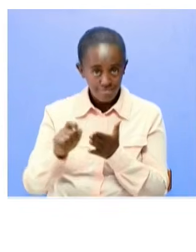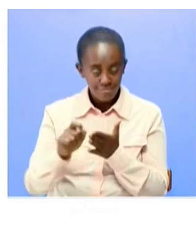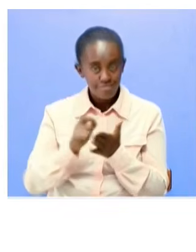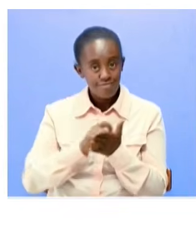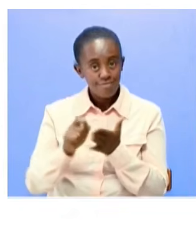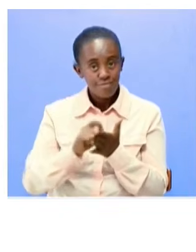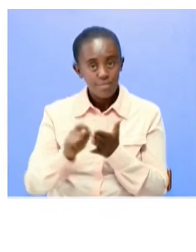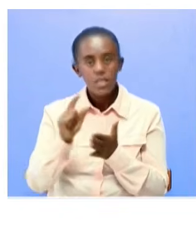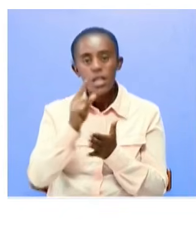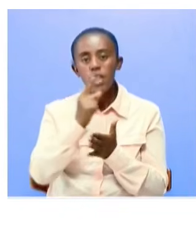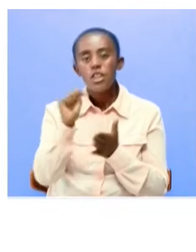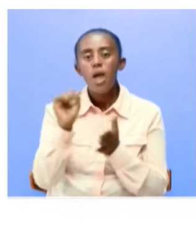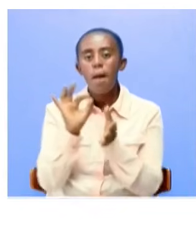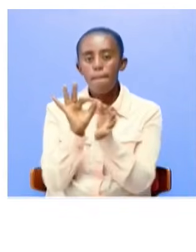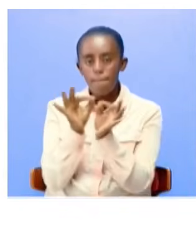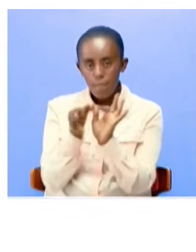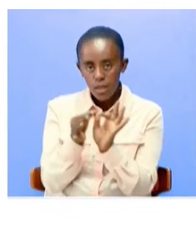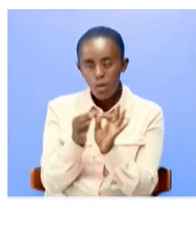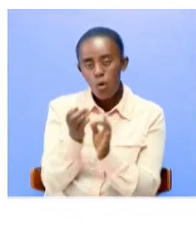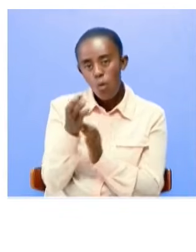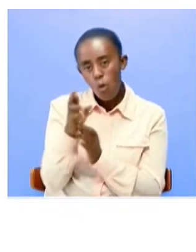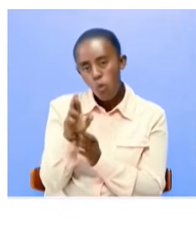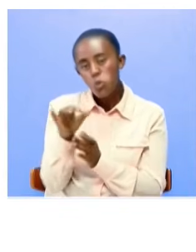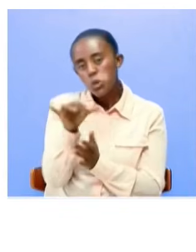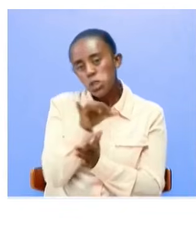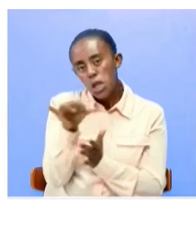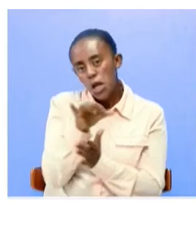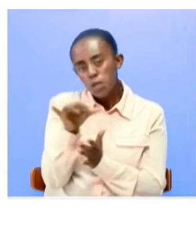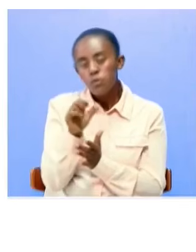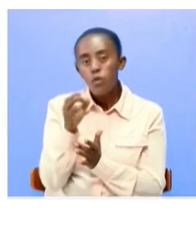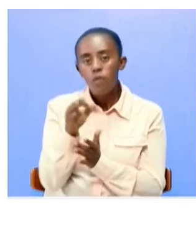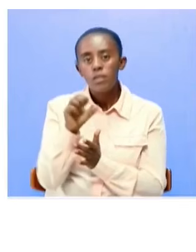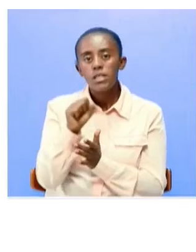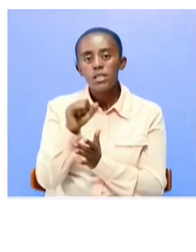the meaning or synonyms of